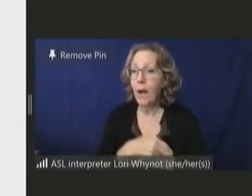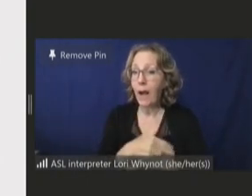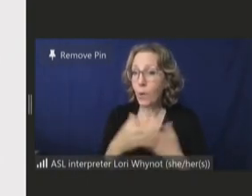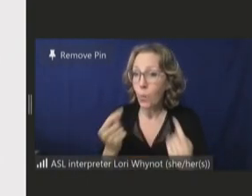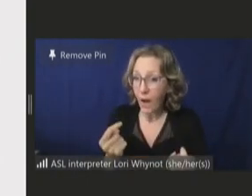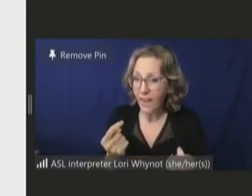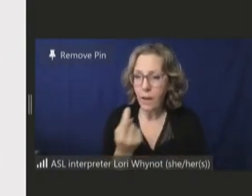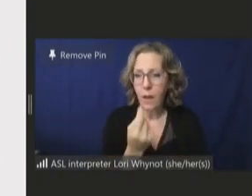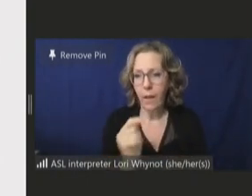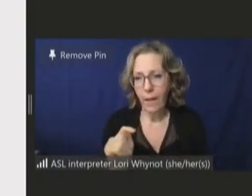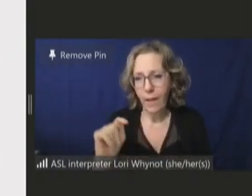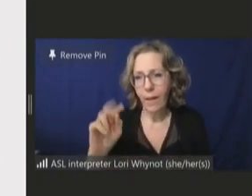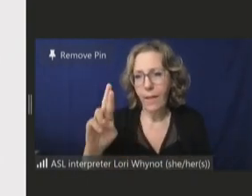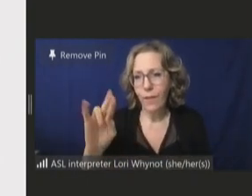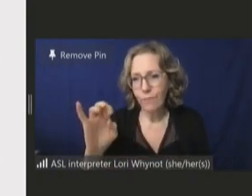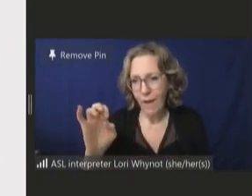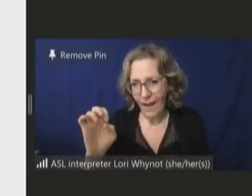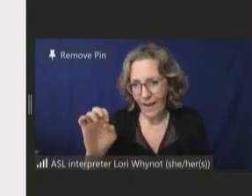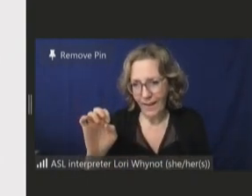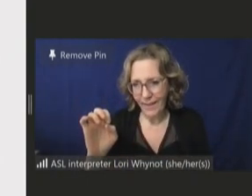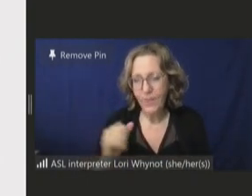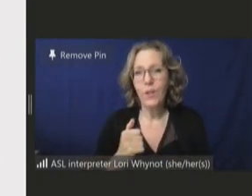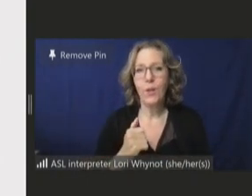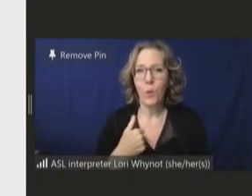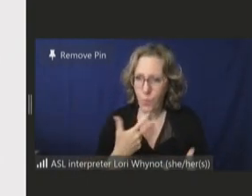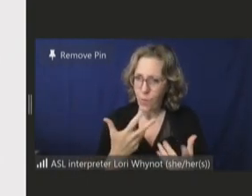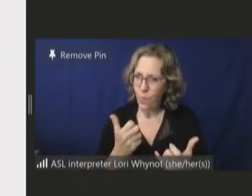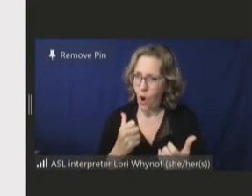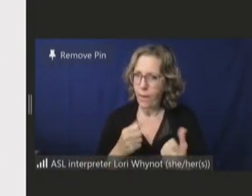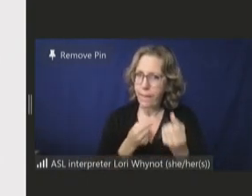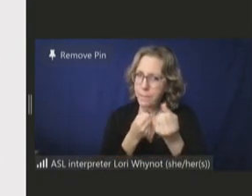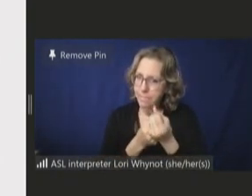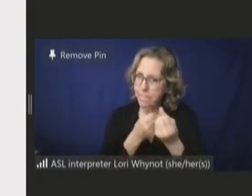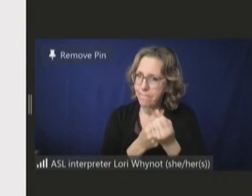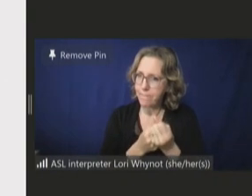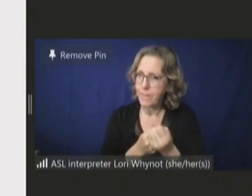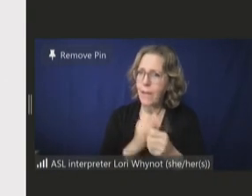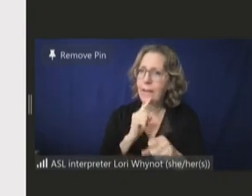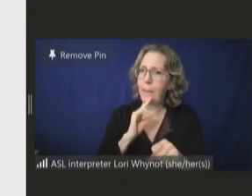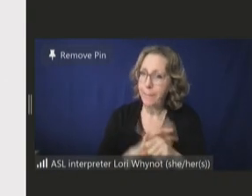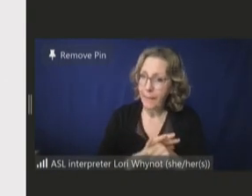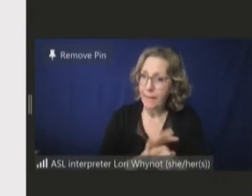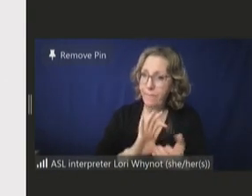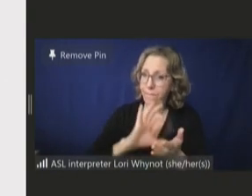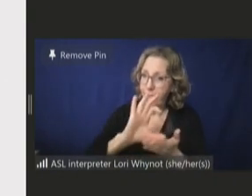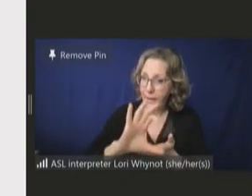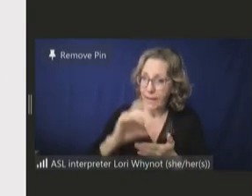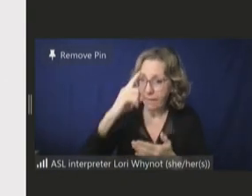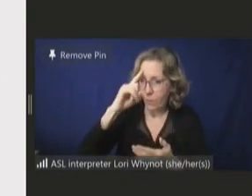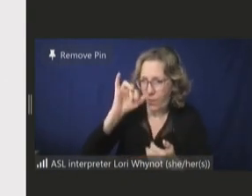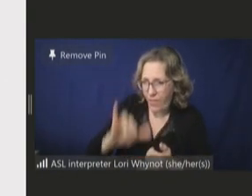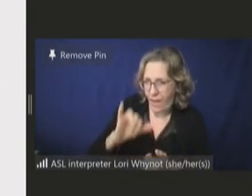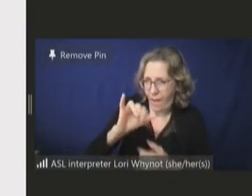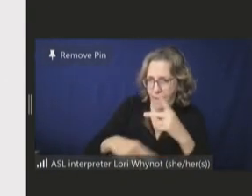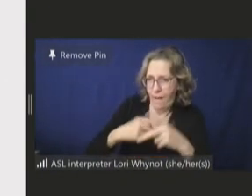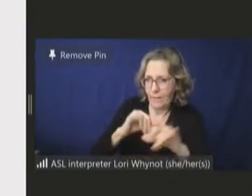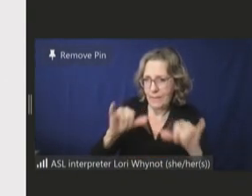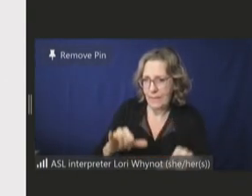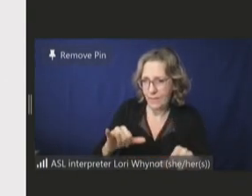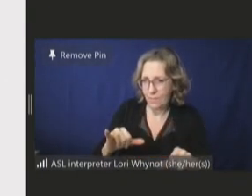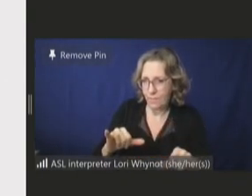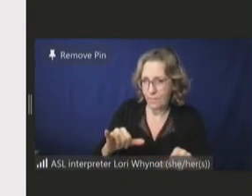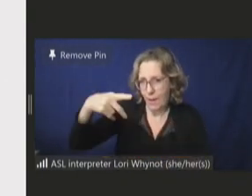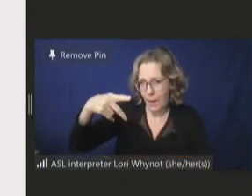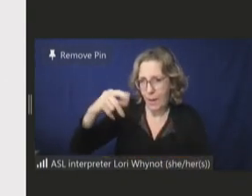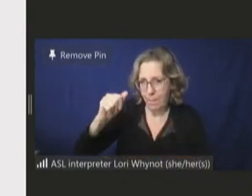So we'd like dedicated funding just for paratransit, because not only is it an issue of equity, it's also a requirement of the